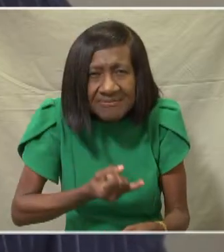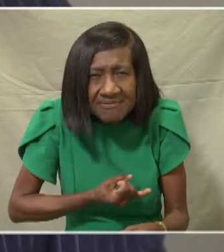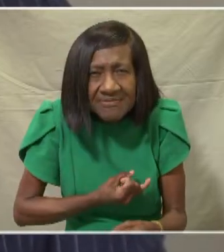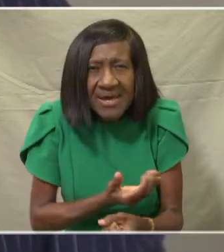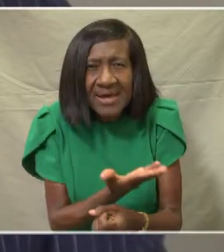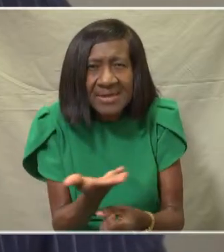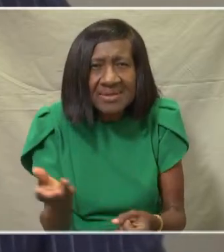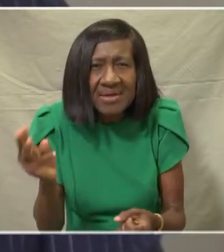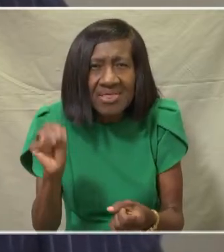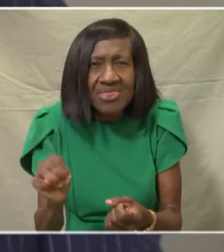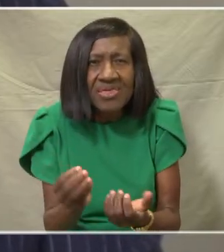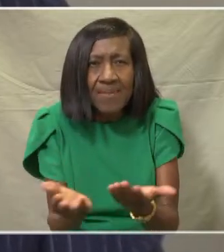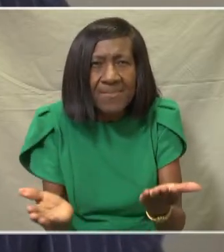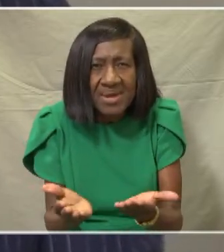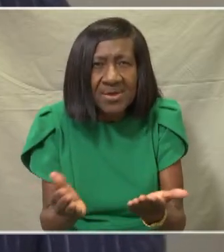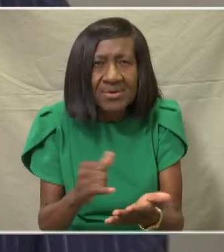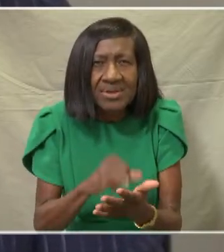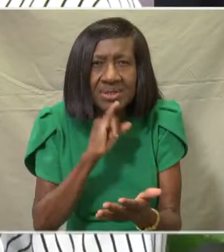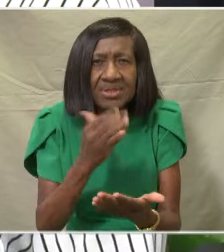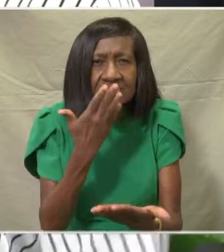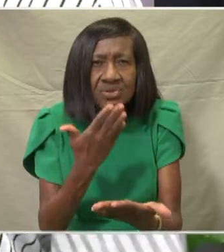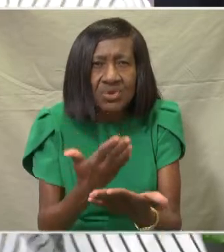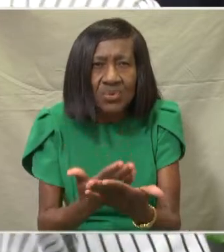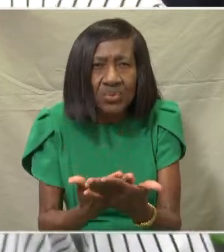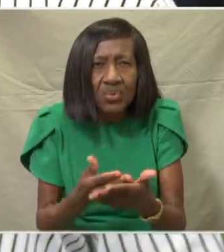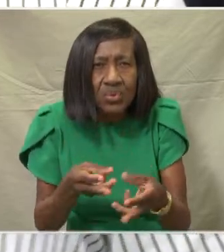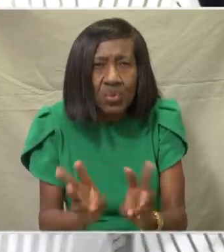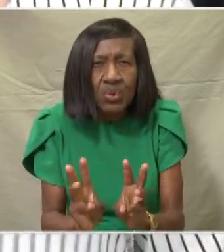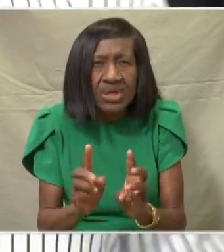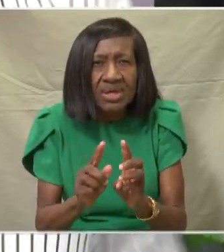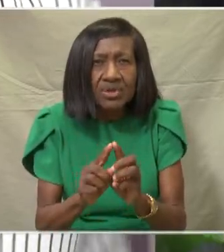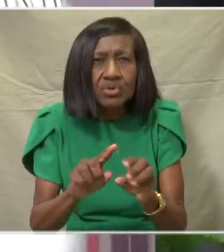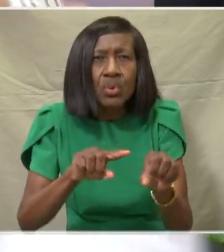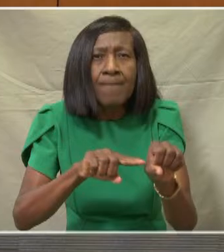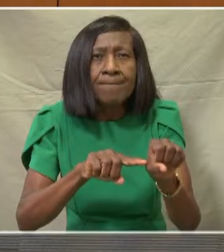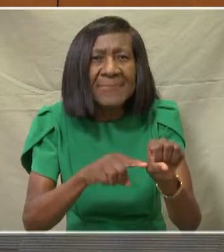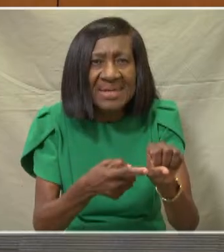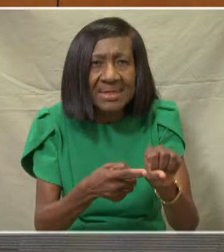an excellent beginning. Thank you very much.